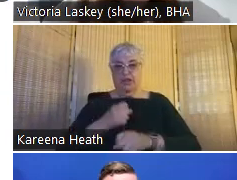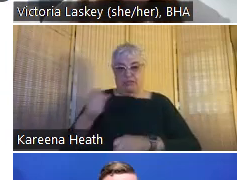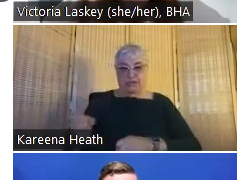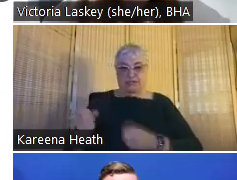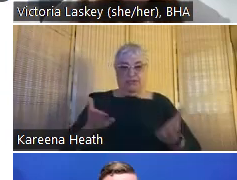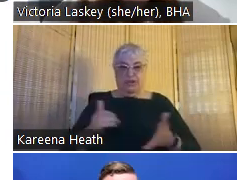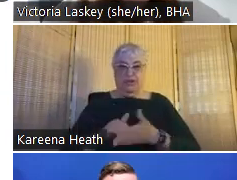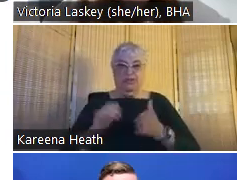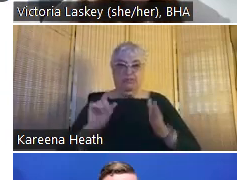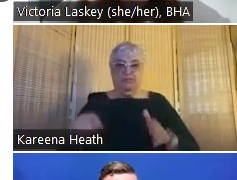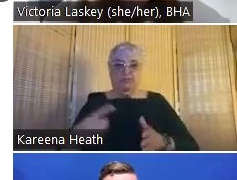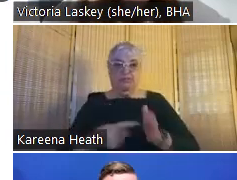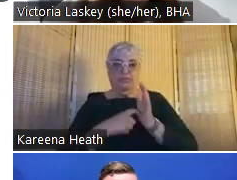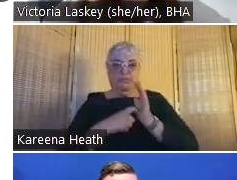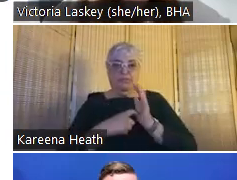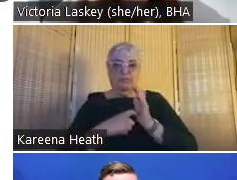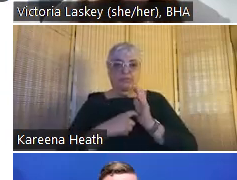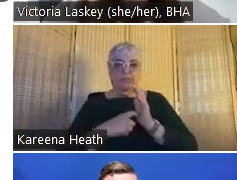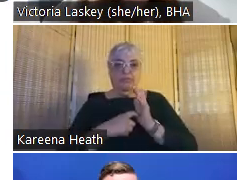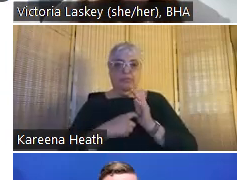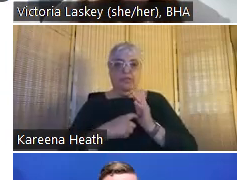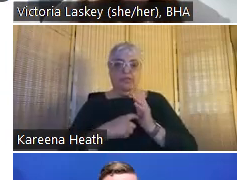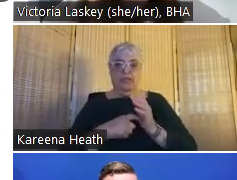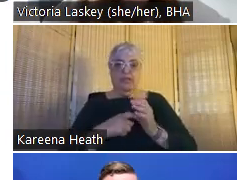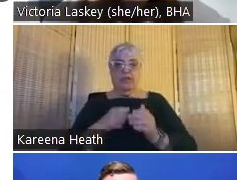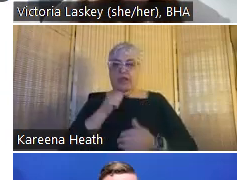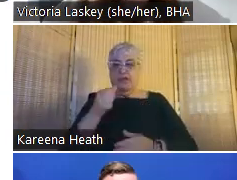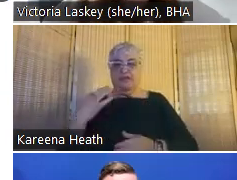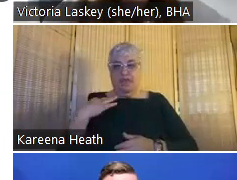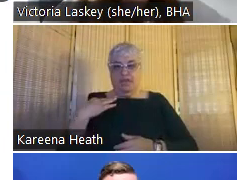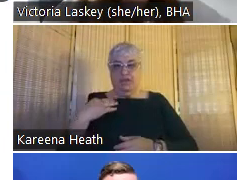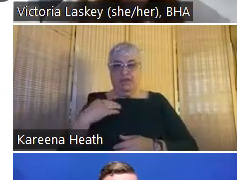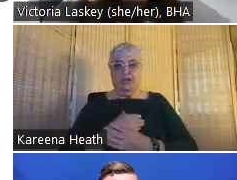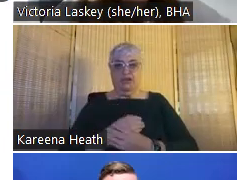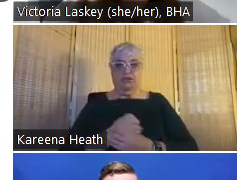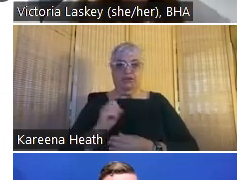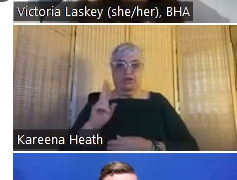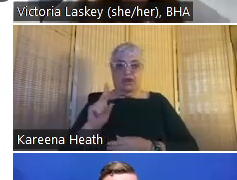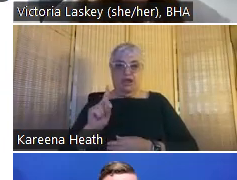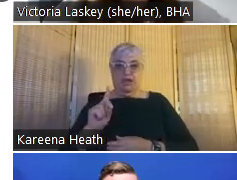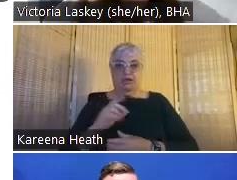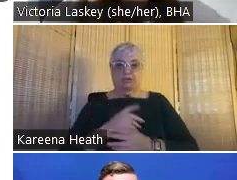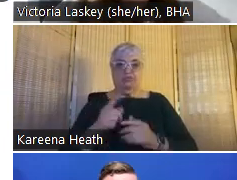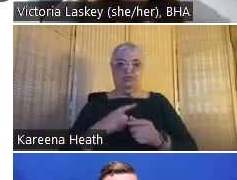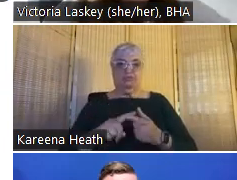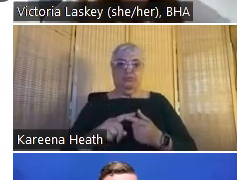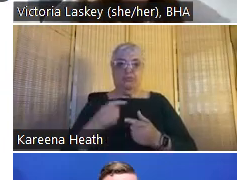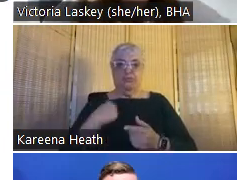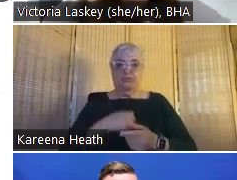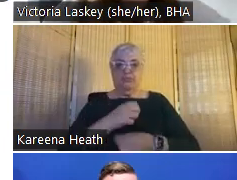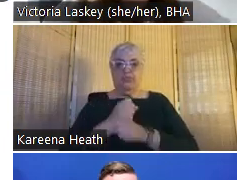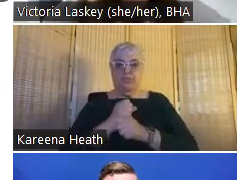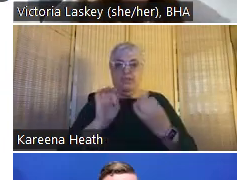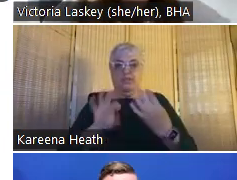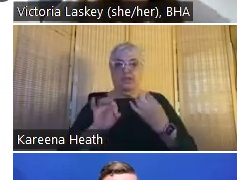it was currently only required for the involuntary subcommitments. And then we did receive feedback